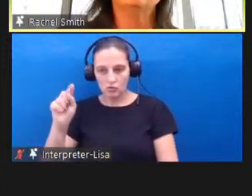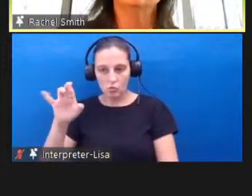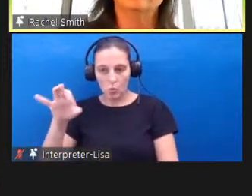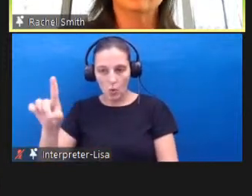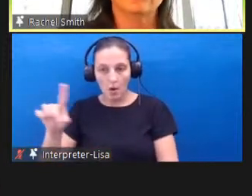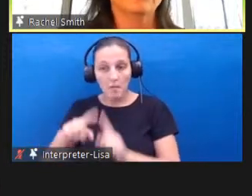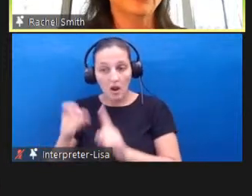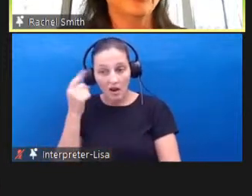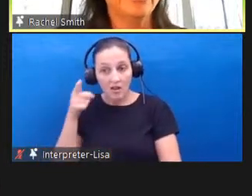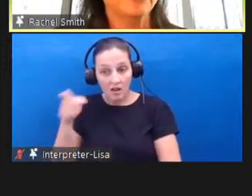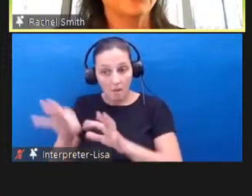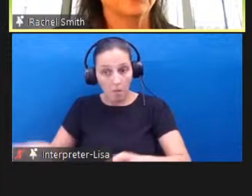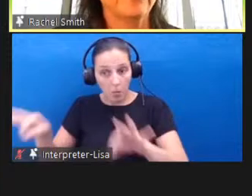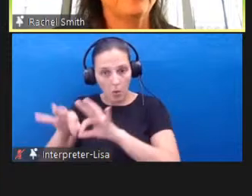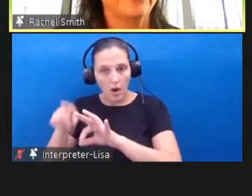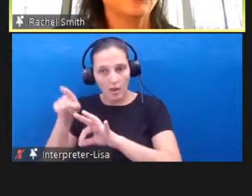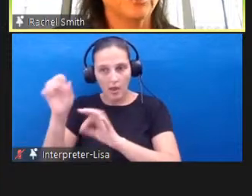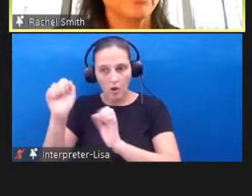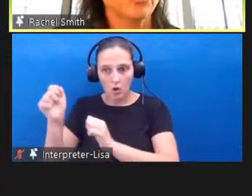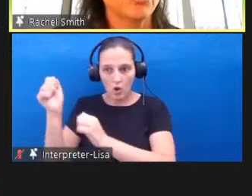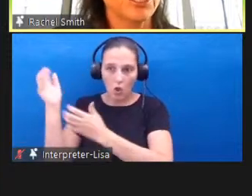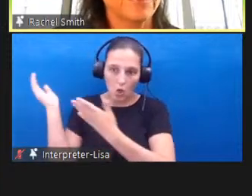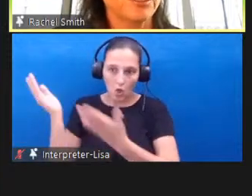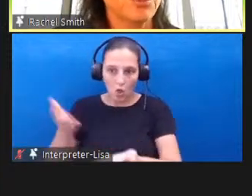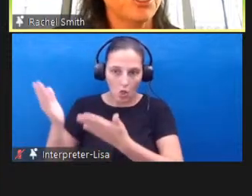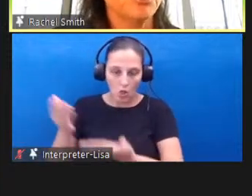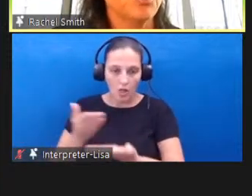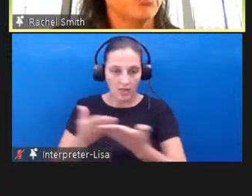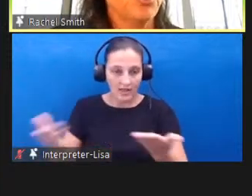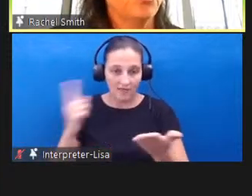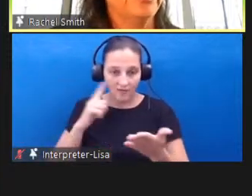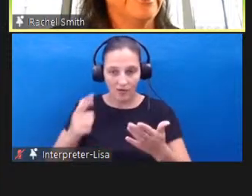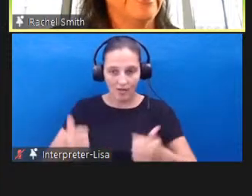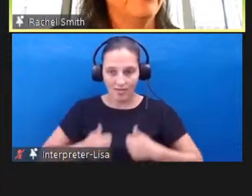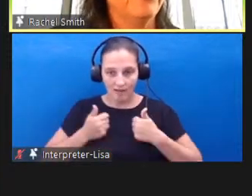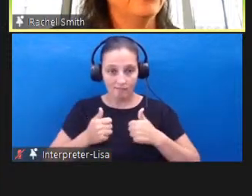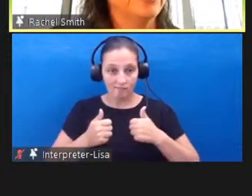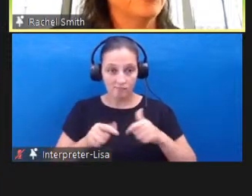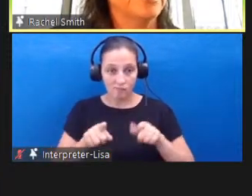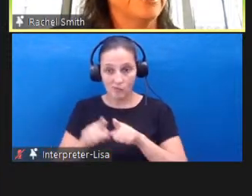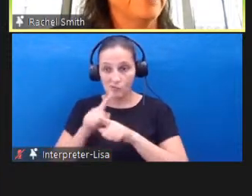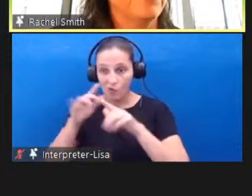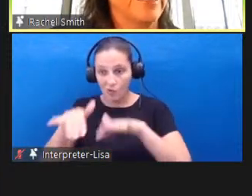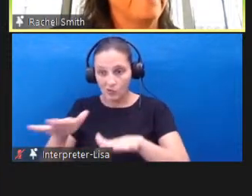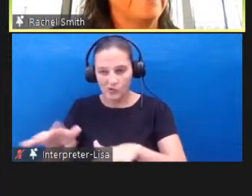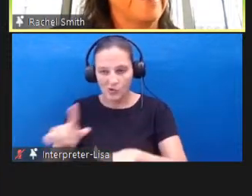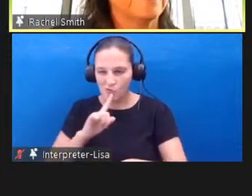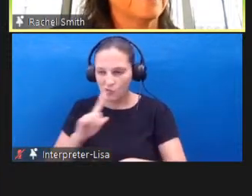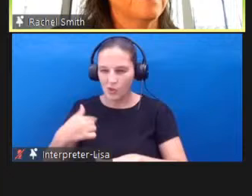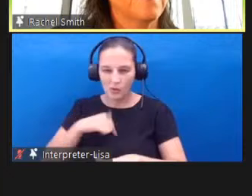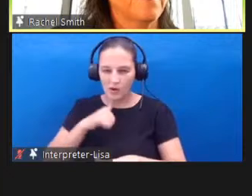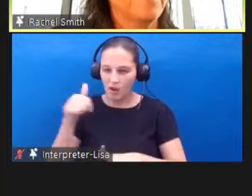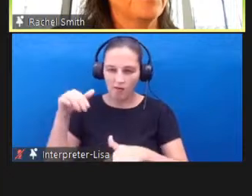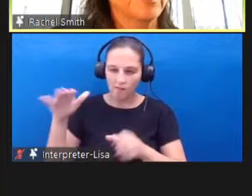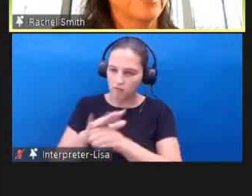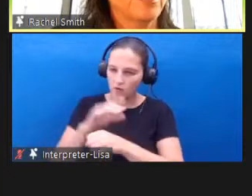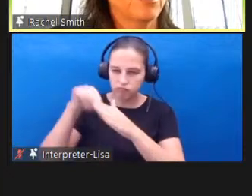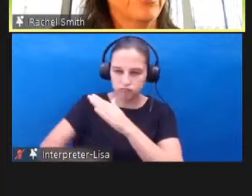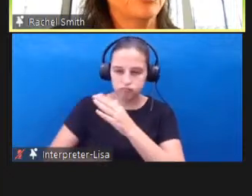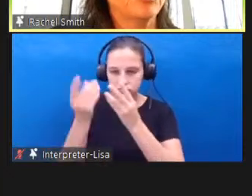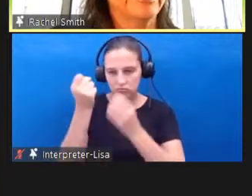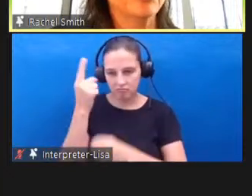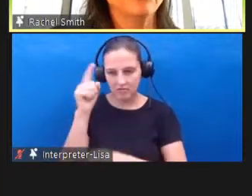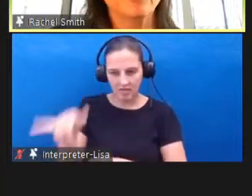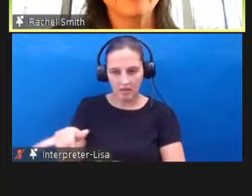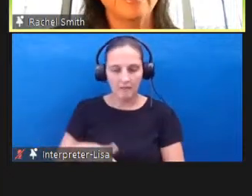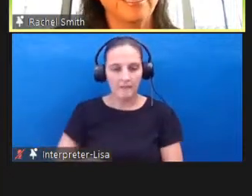because they could have delivered ingredients for life as well as our oceans. So we just don't really have a full understanding of that yet. All